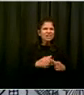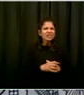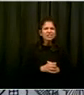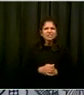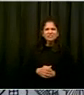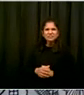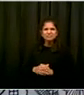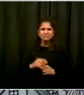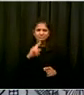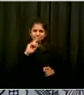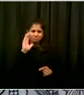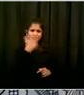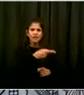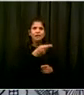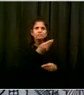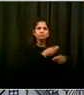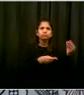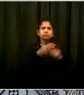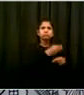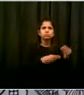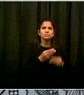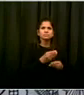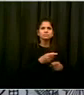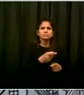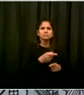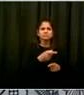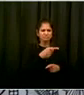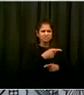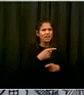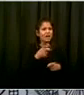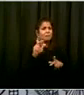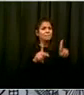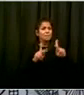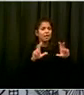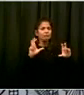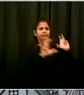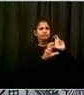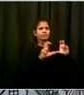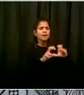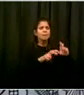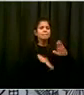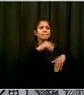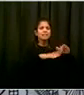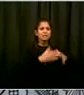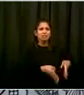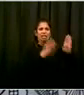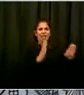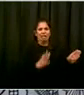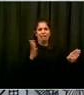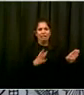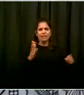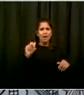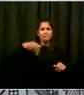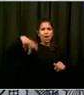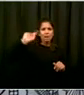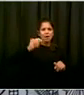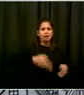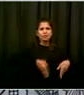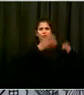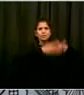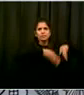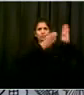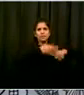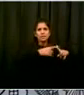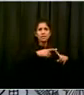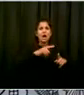rezoning is important to you and about some of that criticism? Well, as I've said over the last few weeks, the